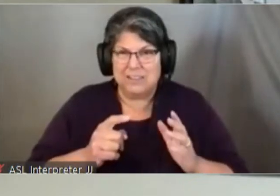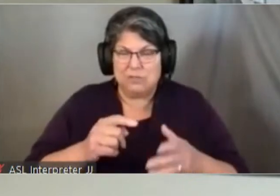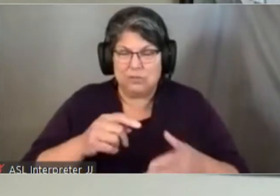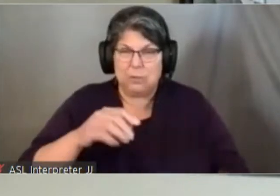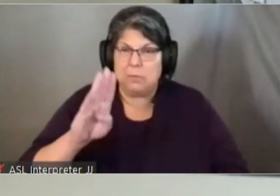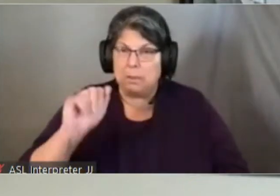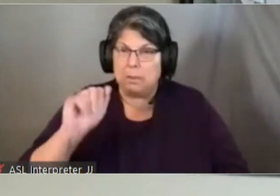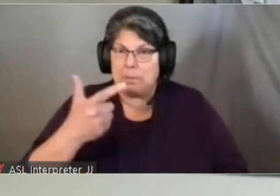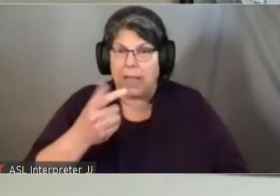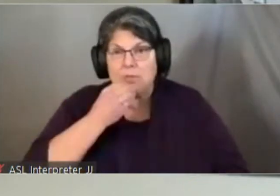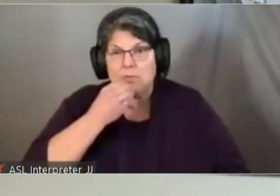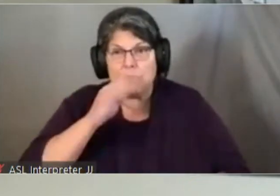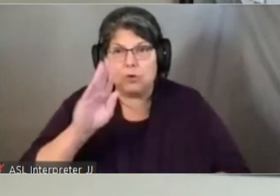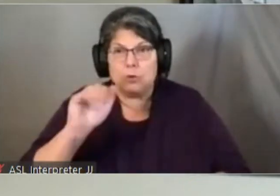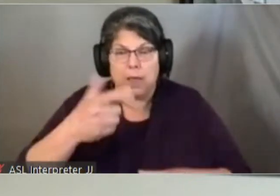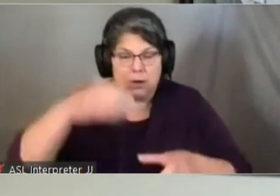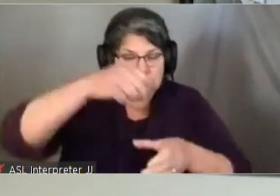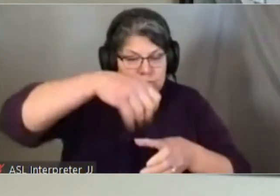fairly small.